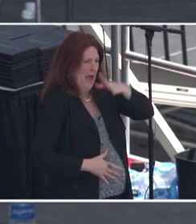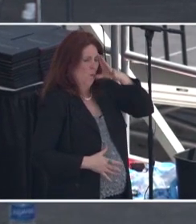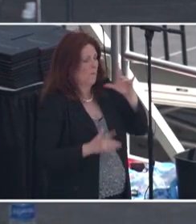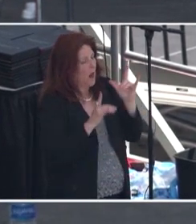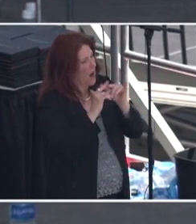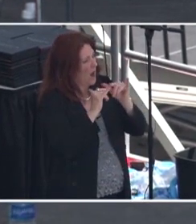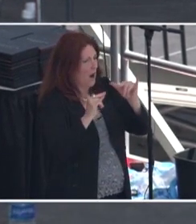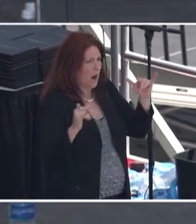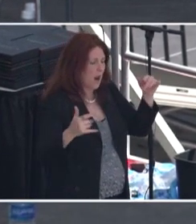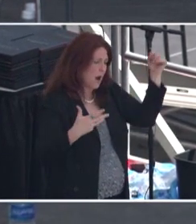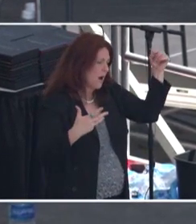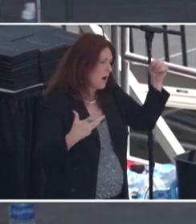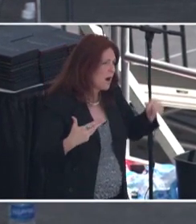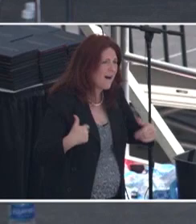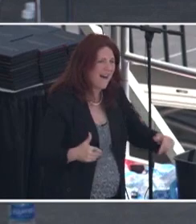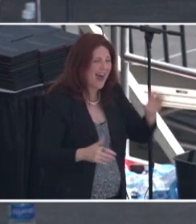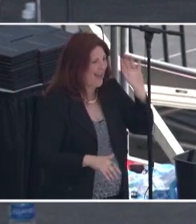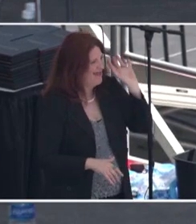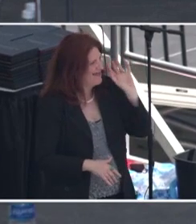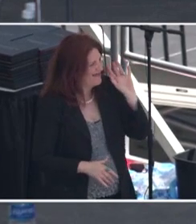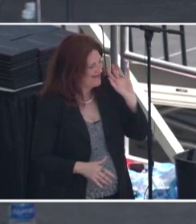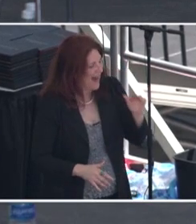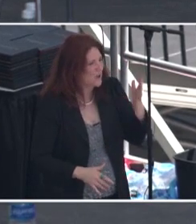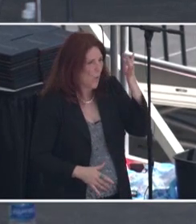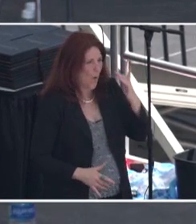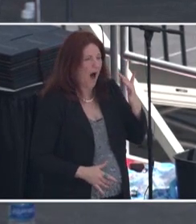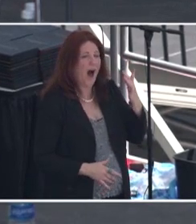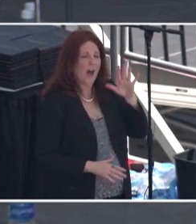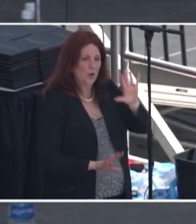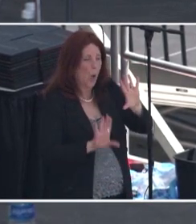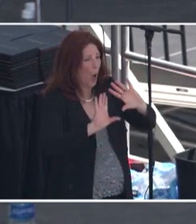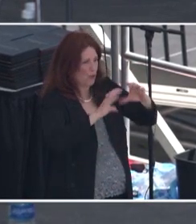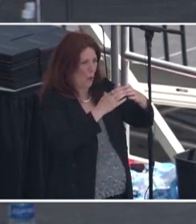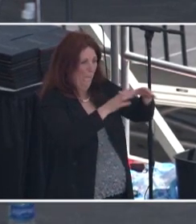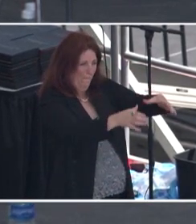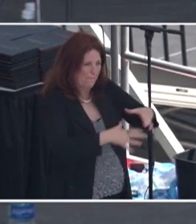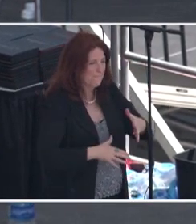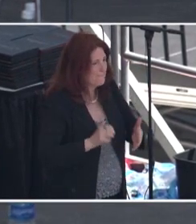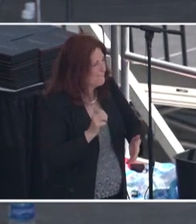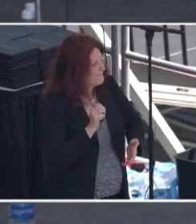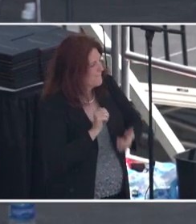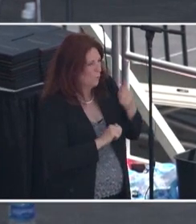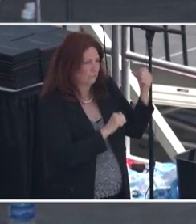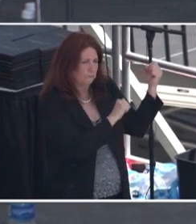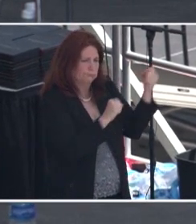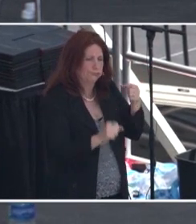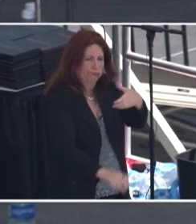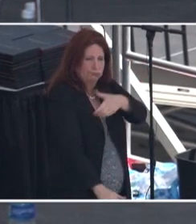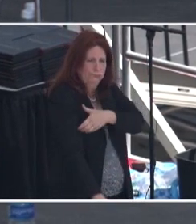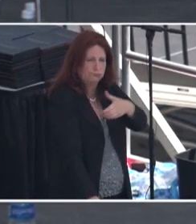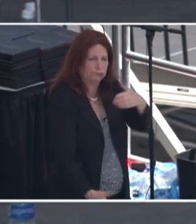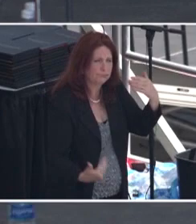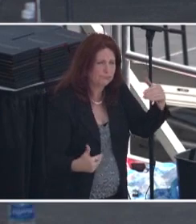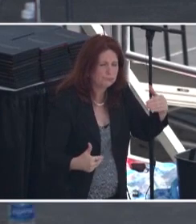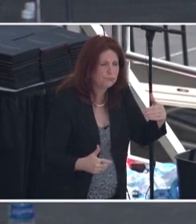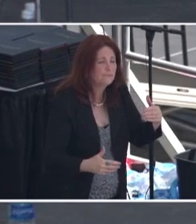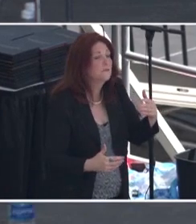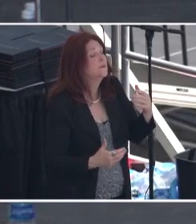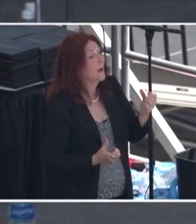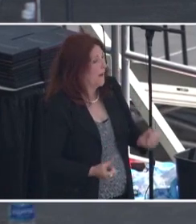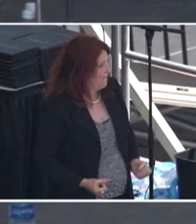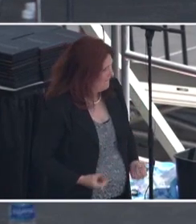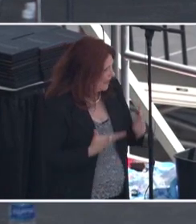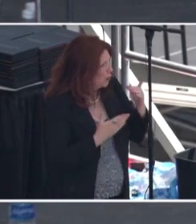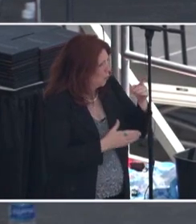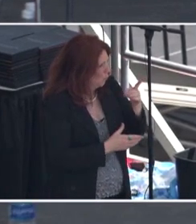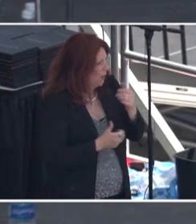and that is the great strength of your class. Many of you from Bergen County, but some of